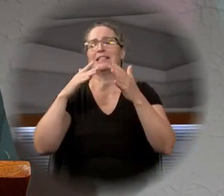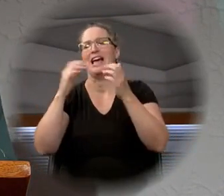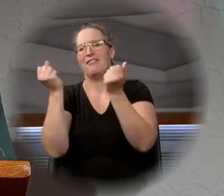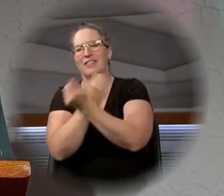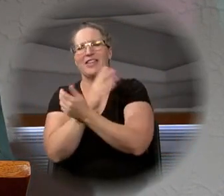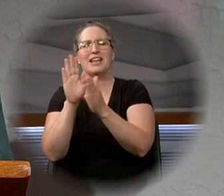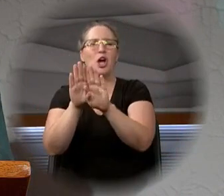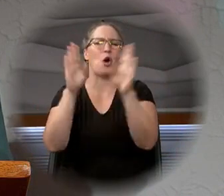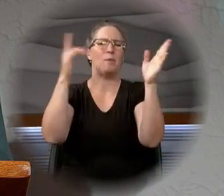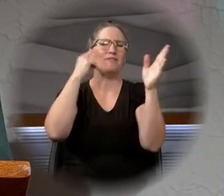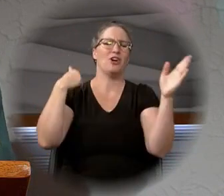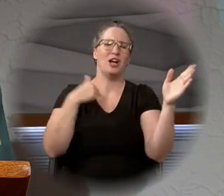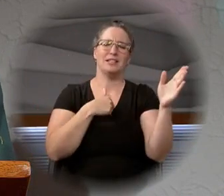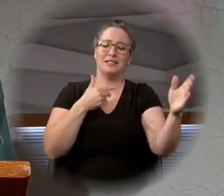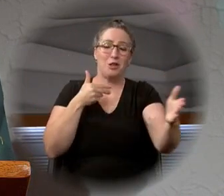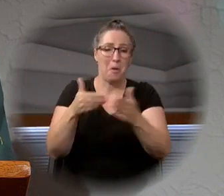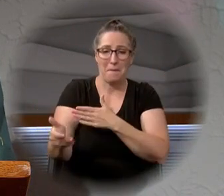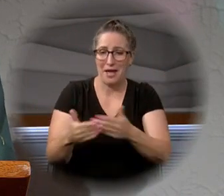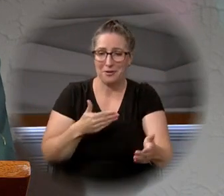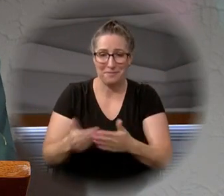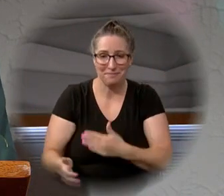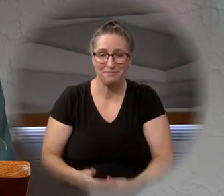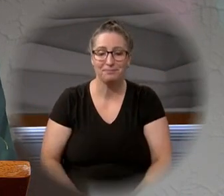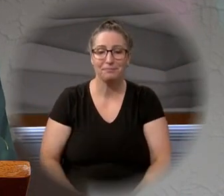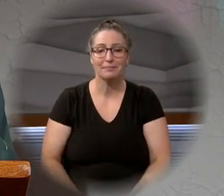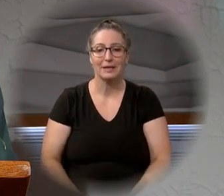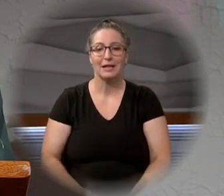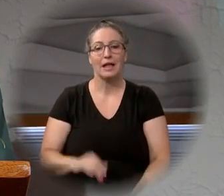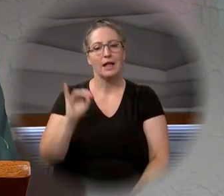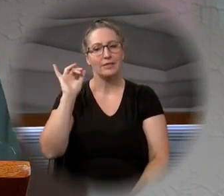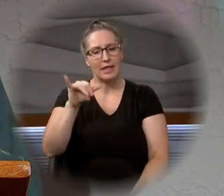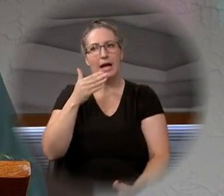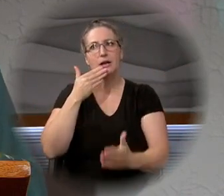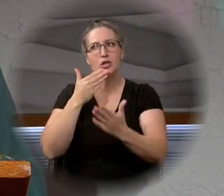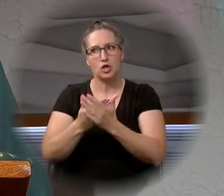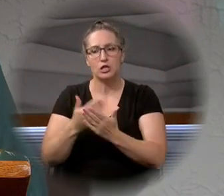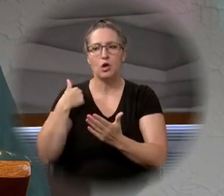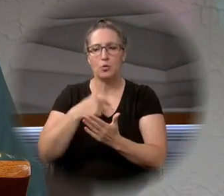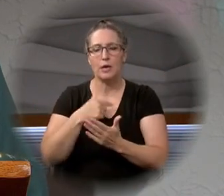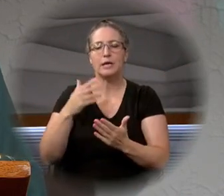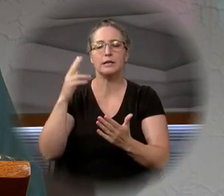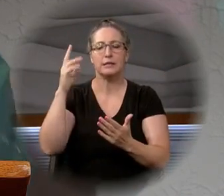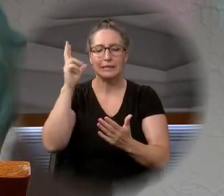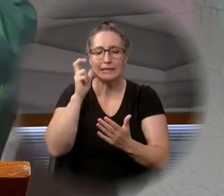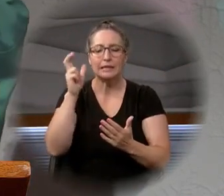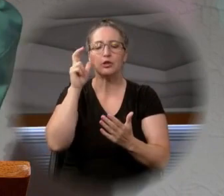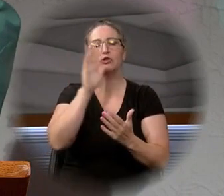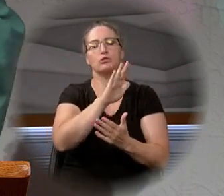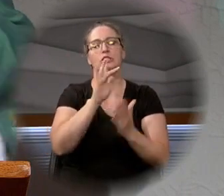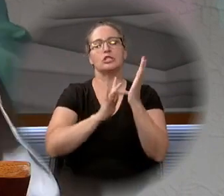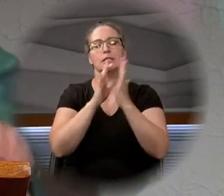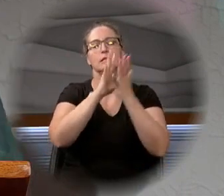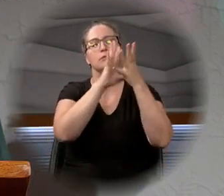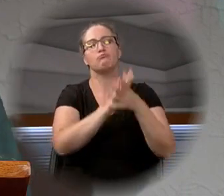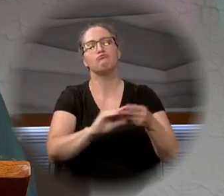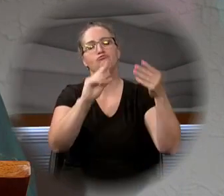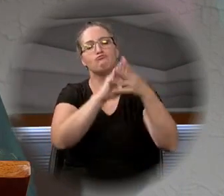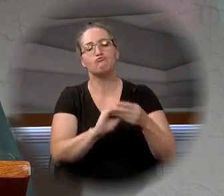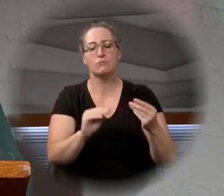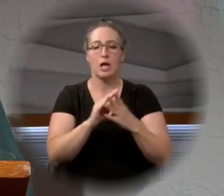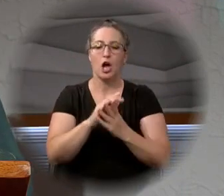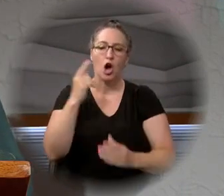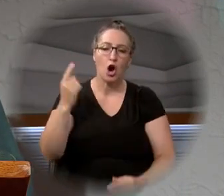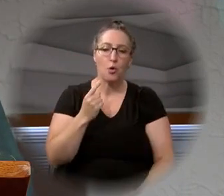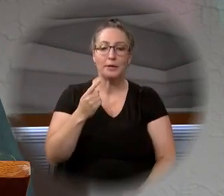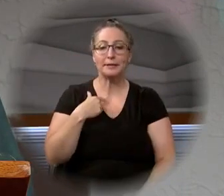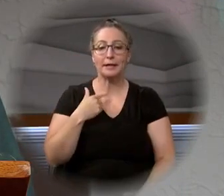of us, no matter what it is. And so it's in that goodness that we listen to these great images. And there's always a little bit of a